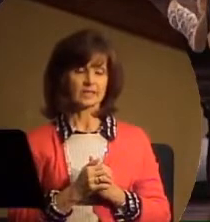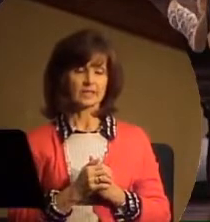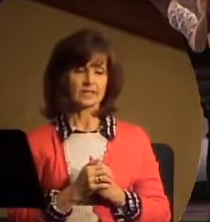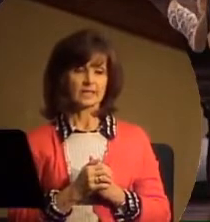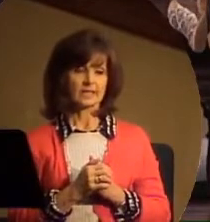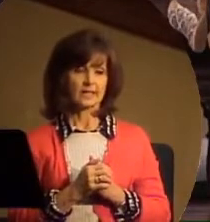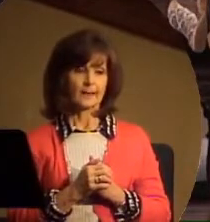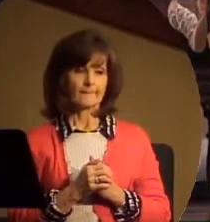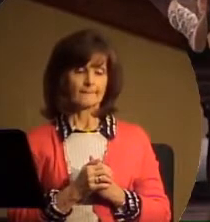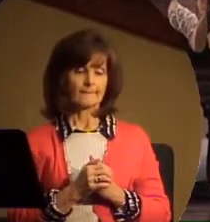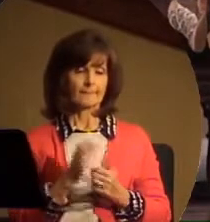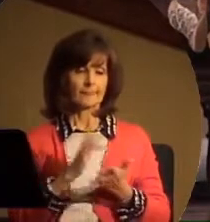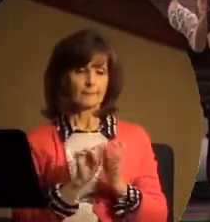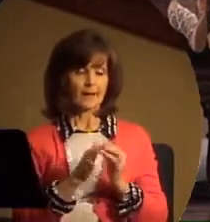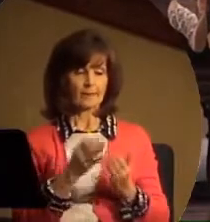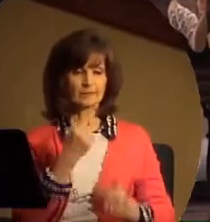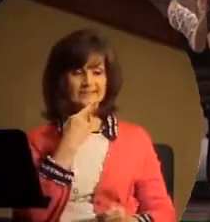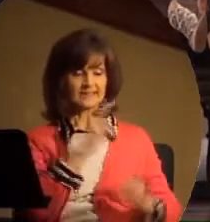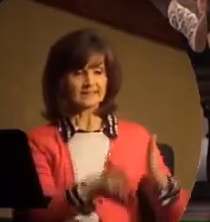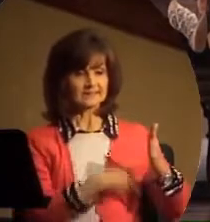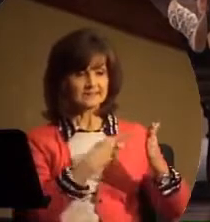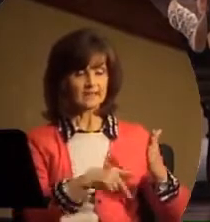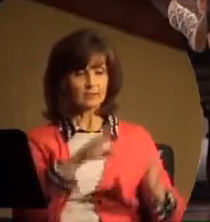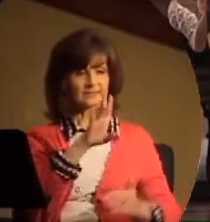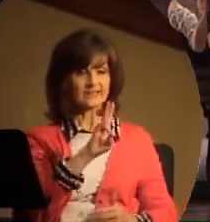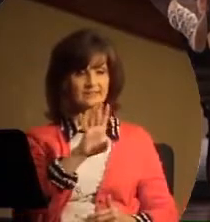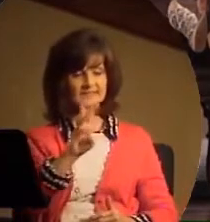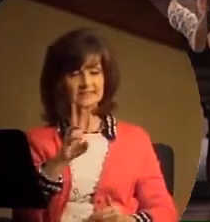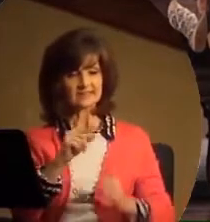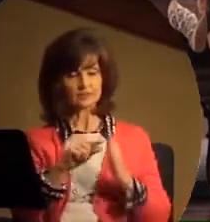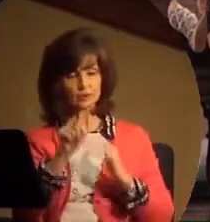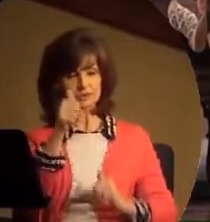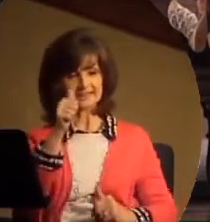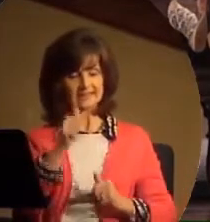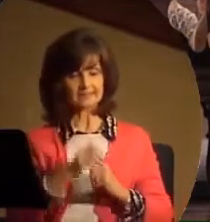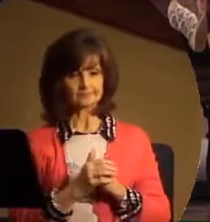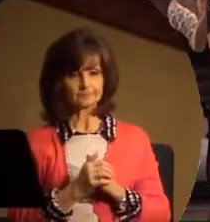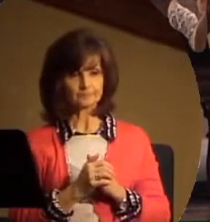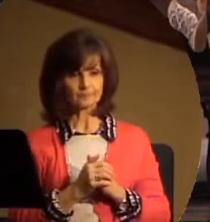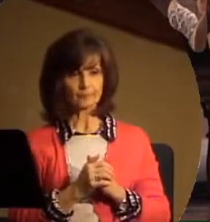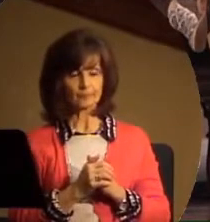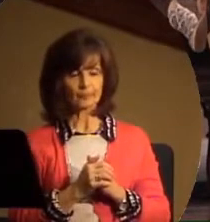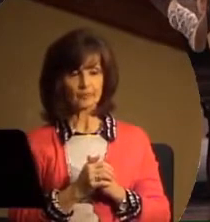to this. The Bible said in Psalm 76, verse number 10,